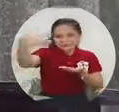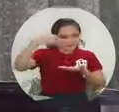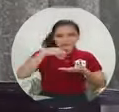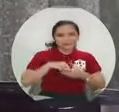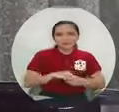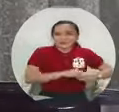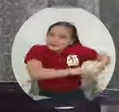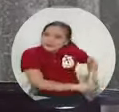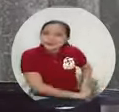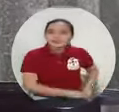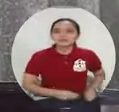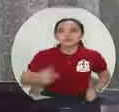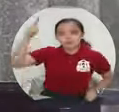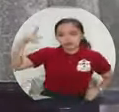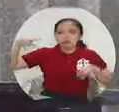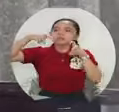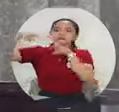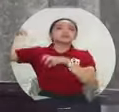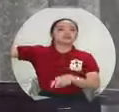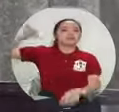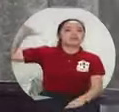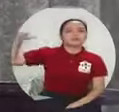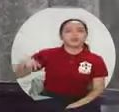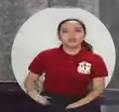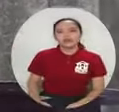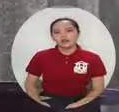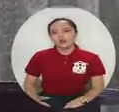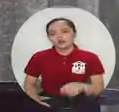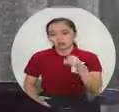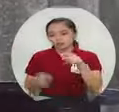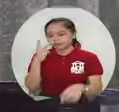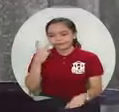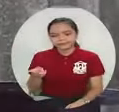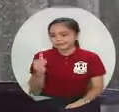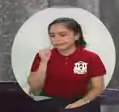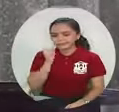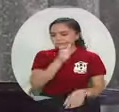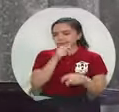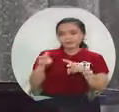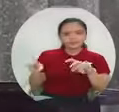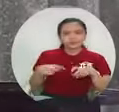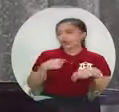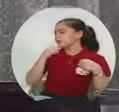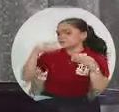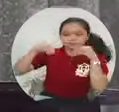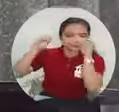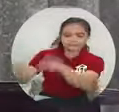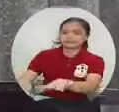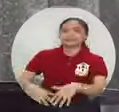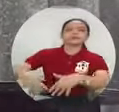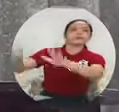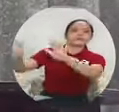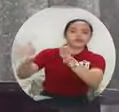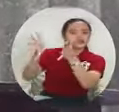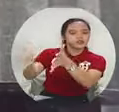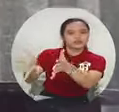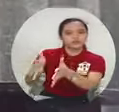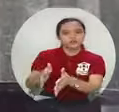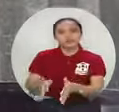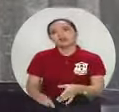him our first fruit, we are acknowledging, Lord, you are the source of everything that I need. All these that I receive